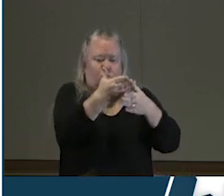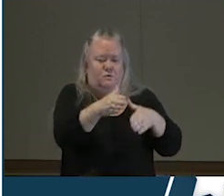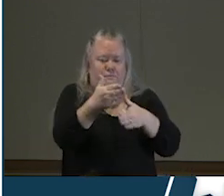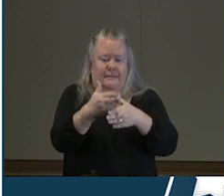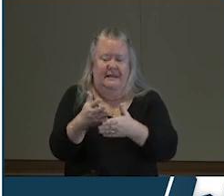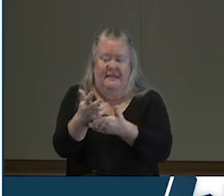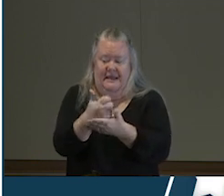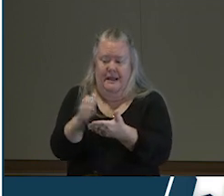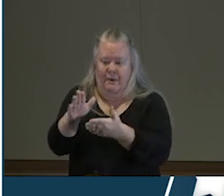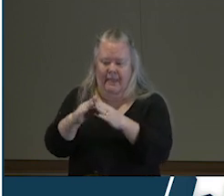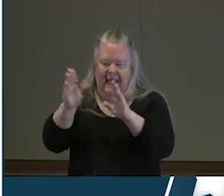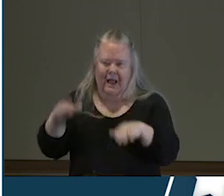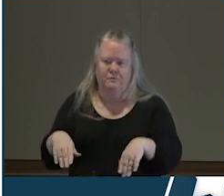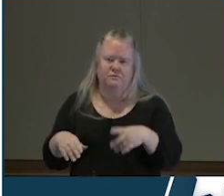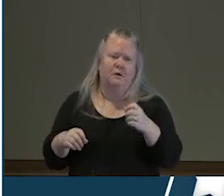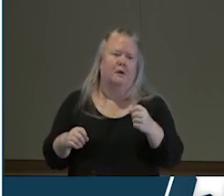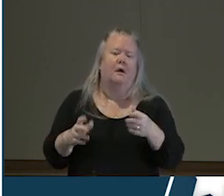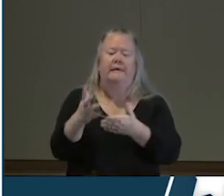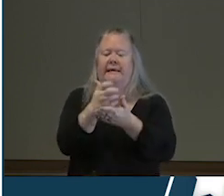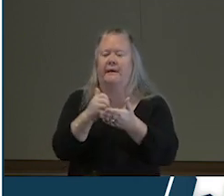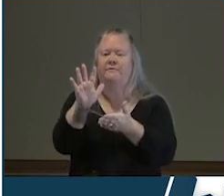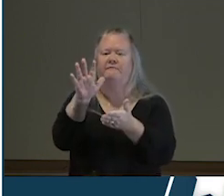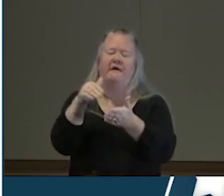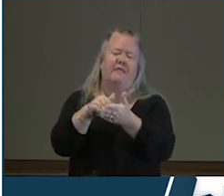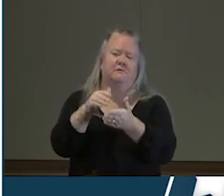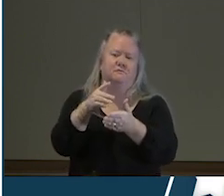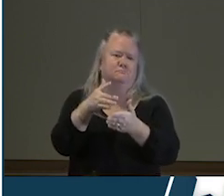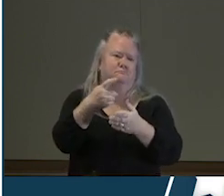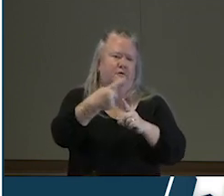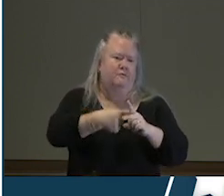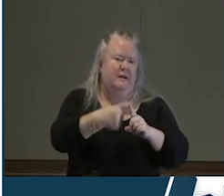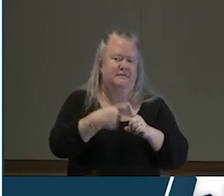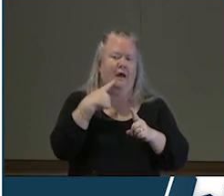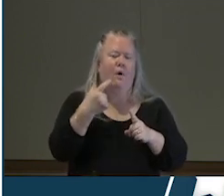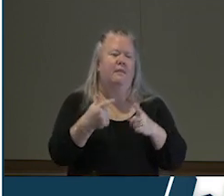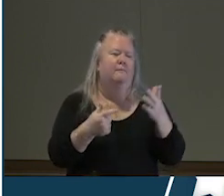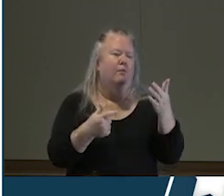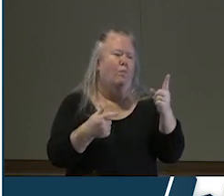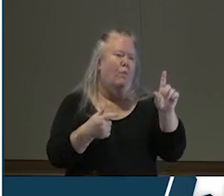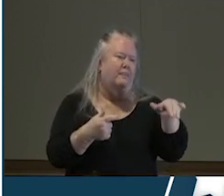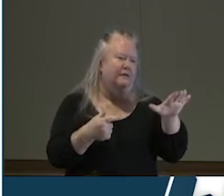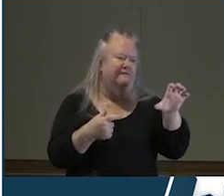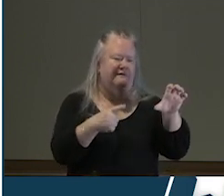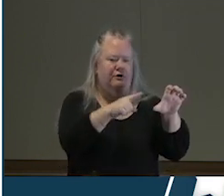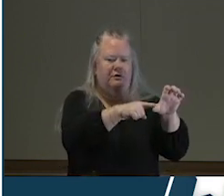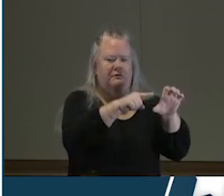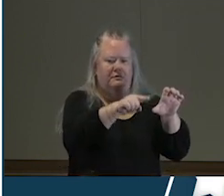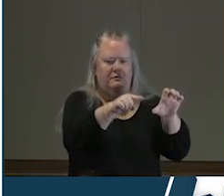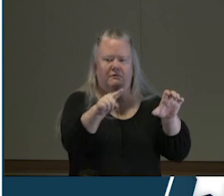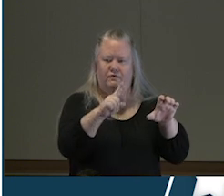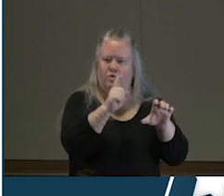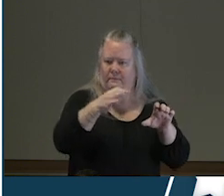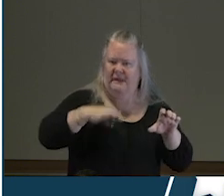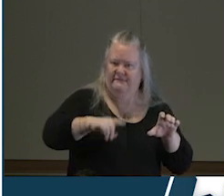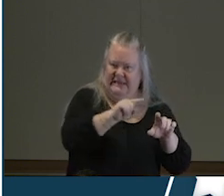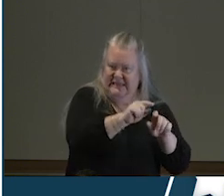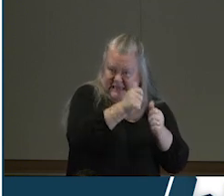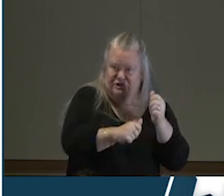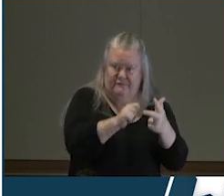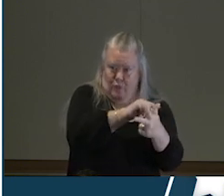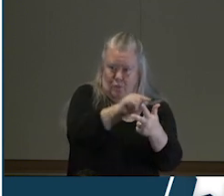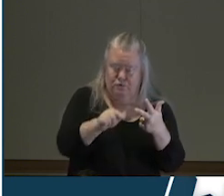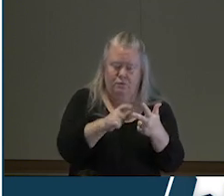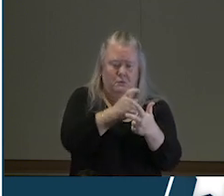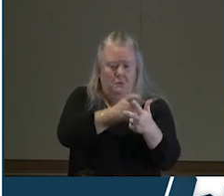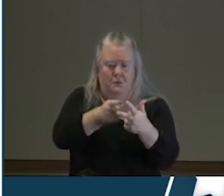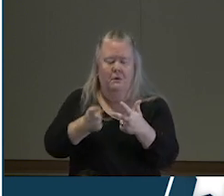the income on the house, right? The income's $5,000 on the house, and I want them each to take about $1,500 a month of income for their own benefit. Then you would just have